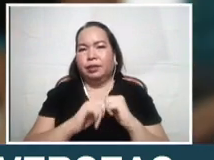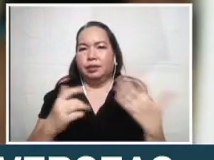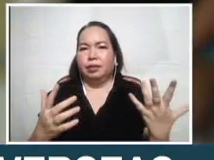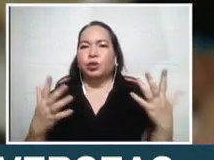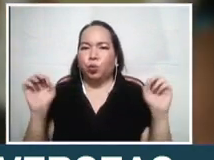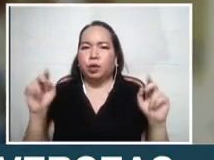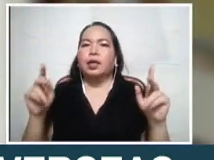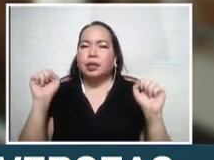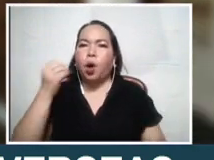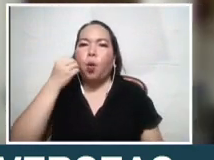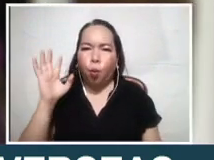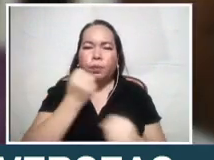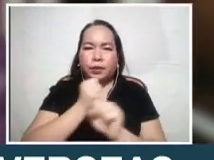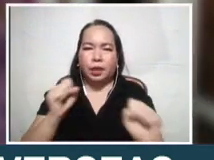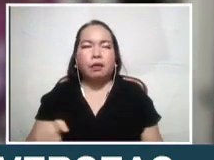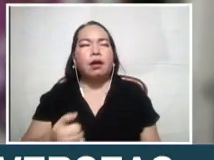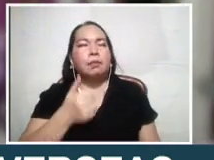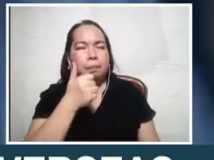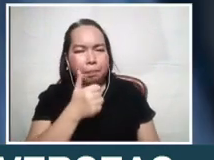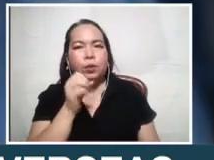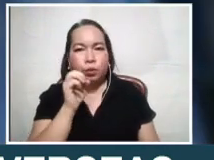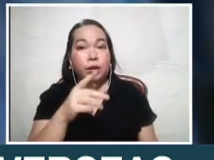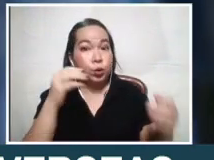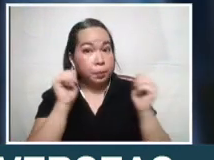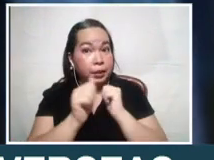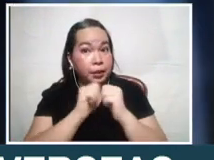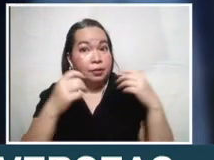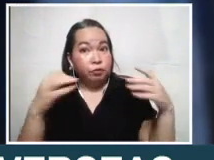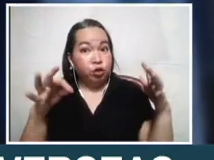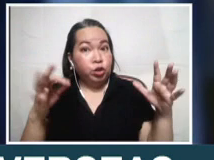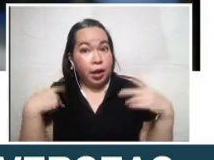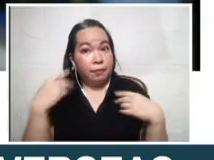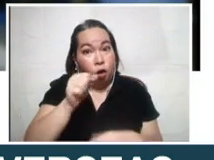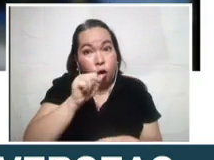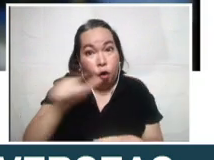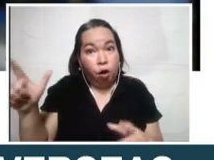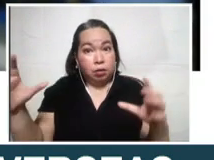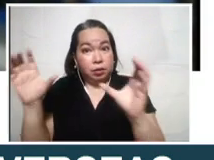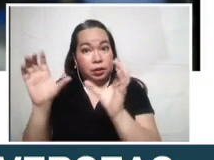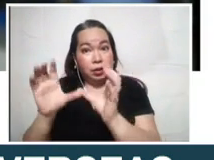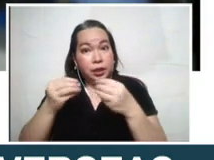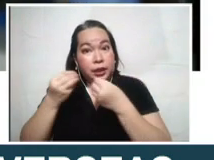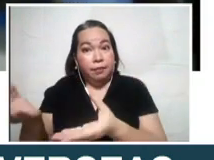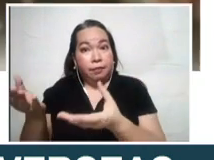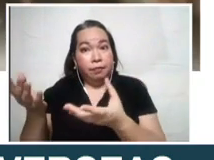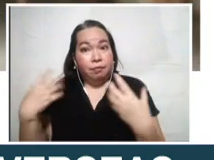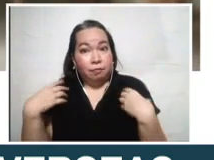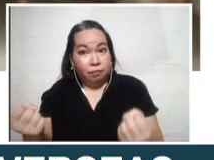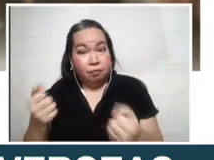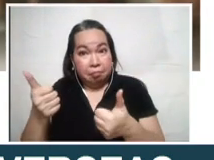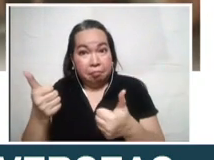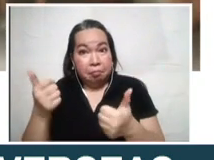right. Okay. Sir, have they already received their certifications of clearances to return home? How's